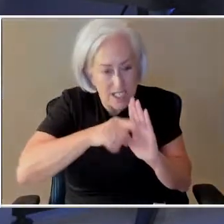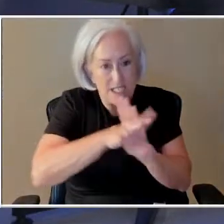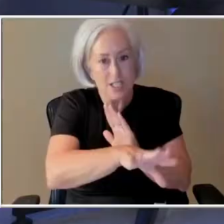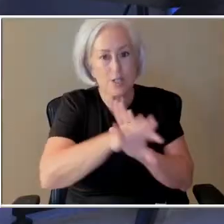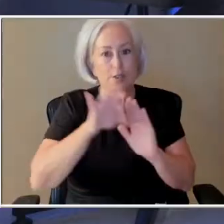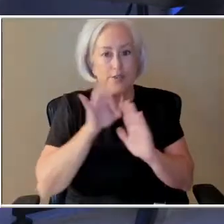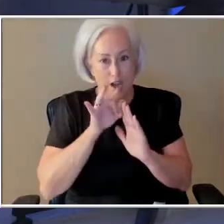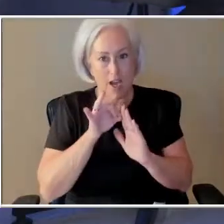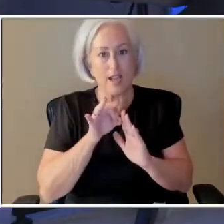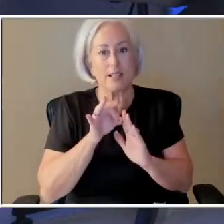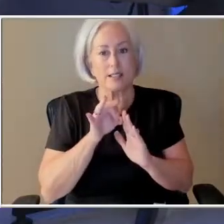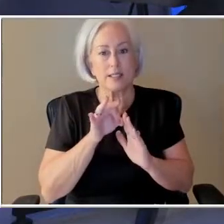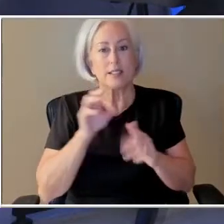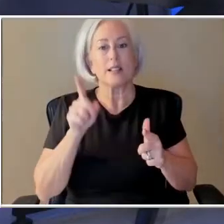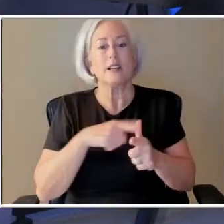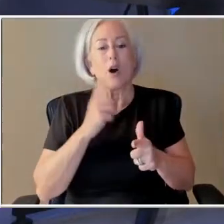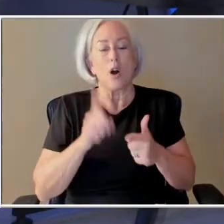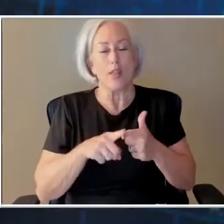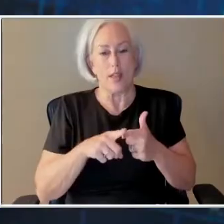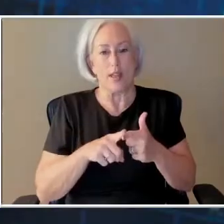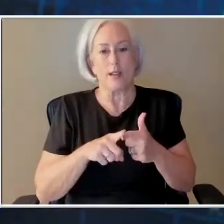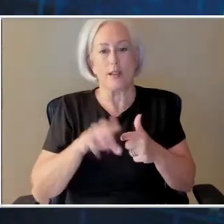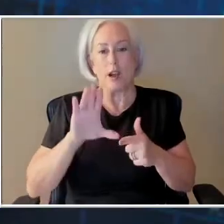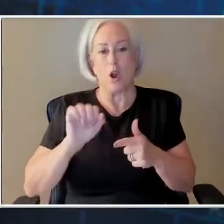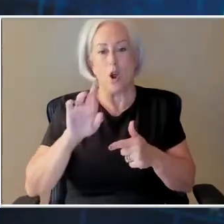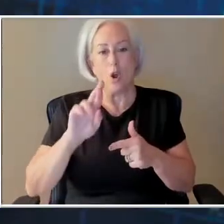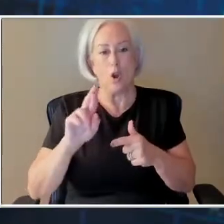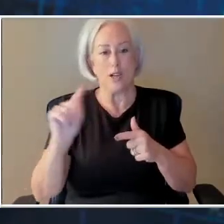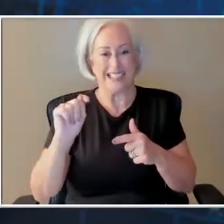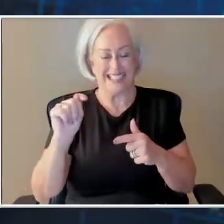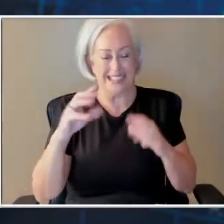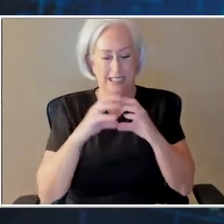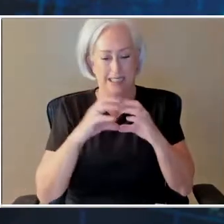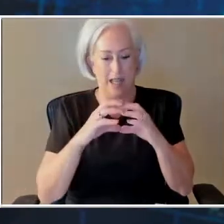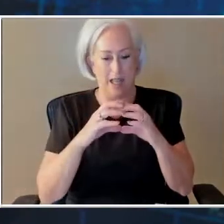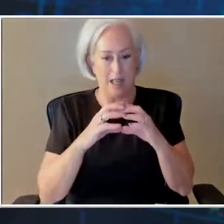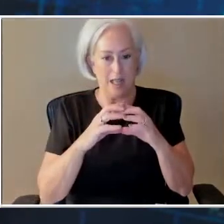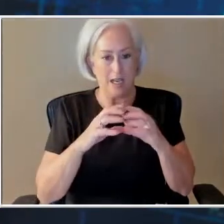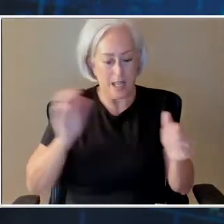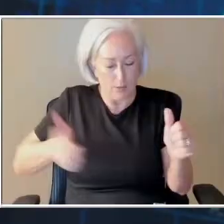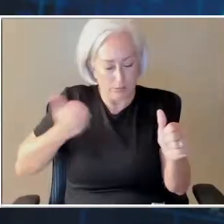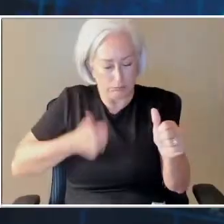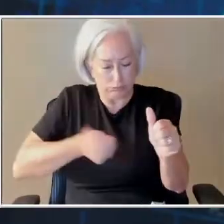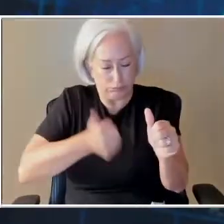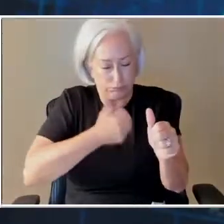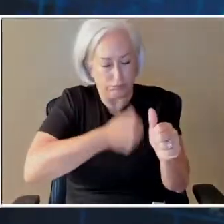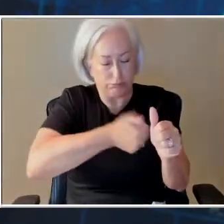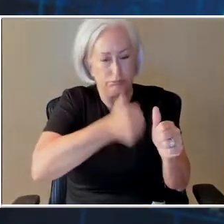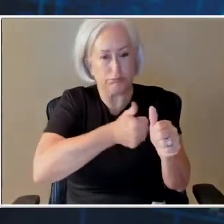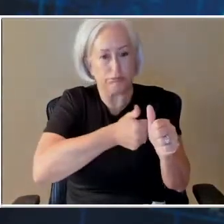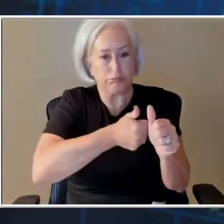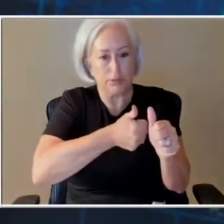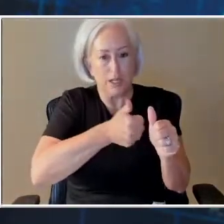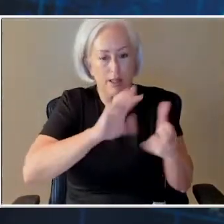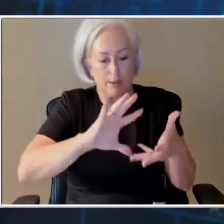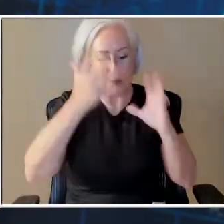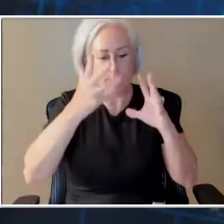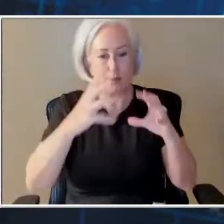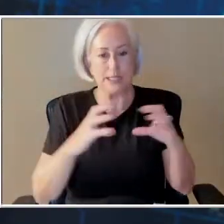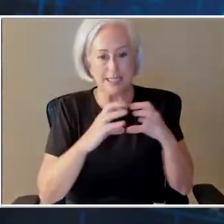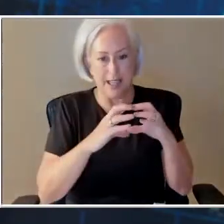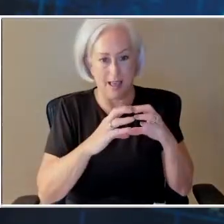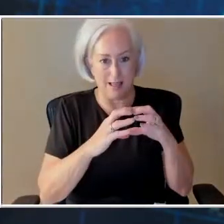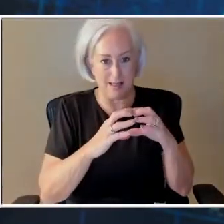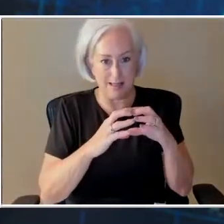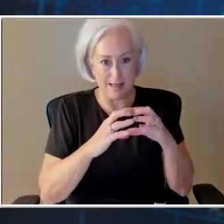And then we infuse all the CAR T. And the CAR T, what it does is that go ahead, find wherever the myeloma, like a